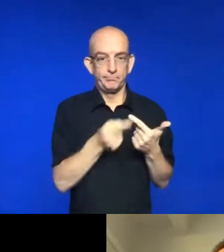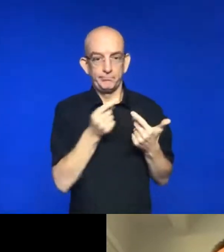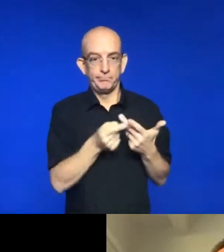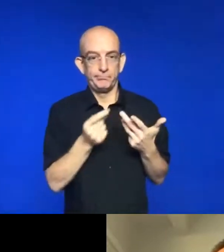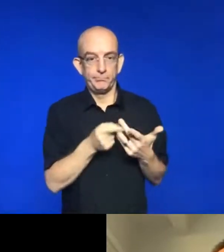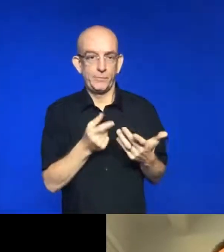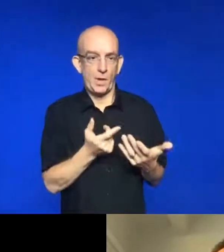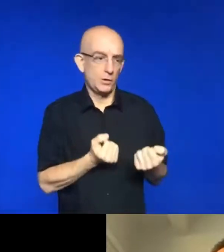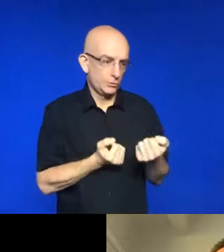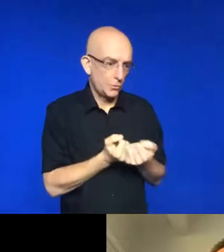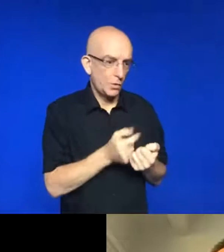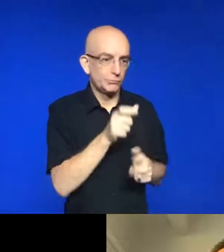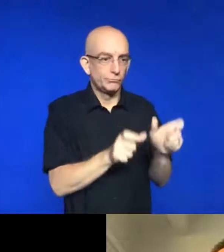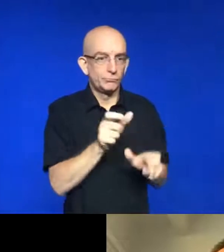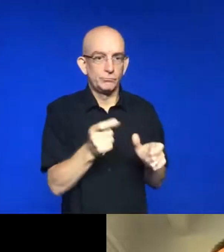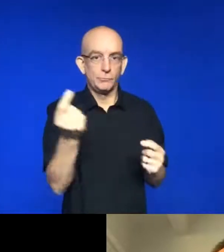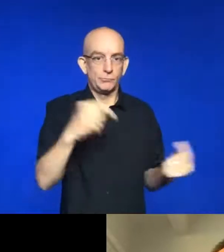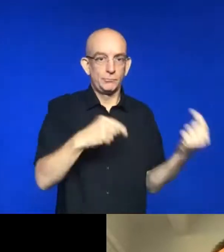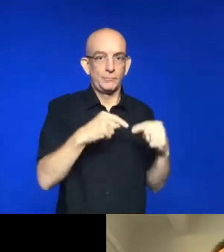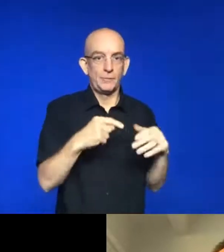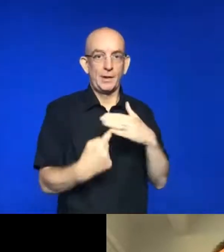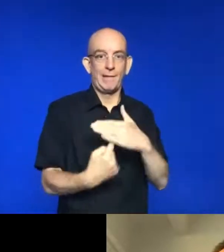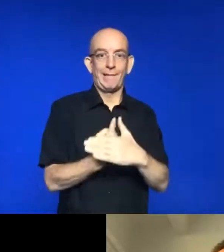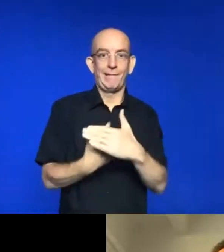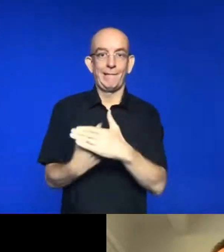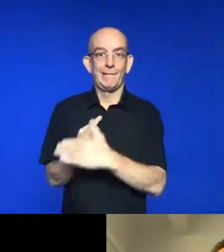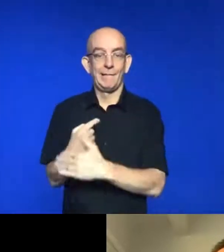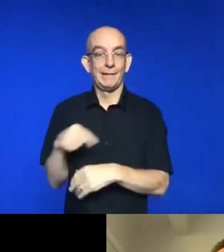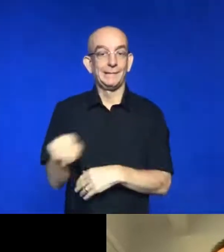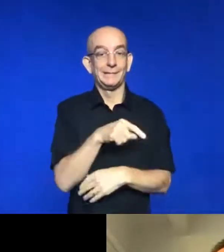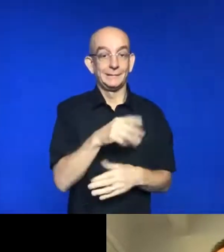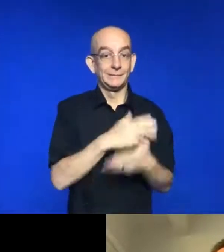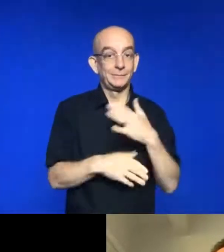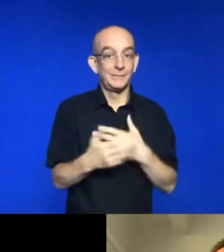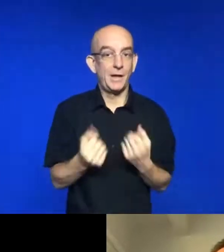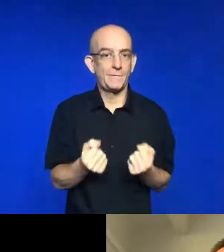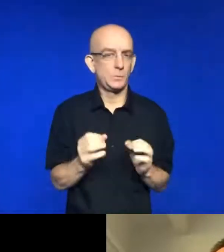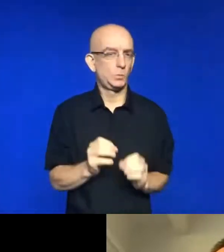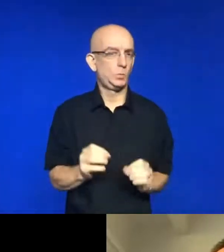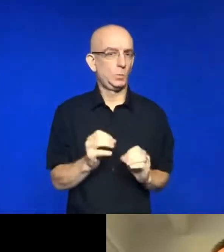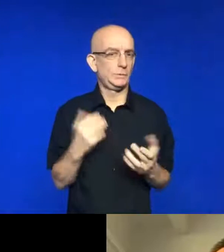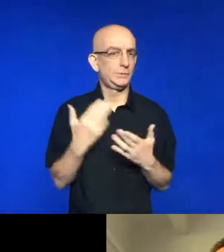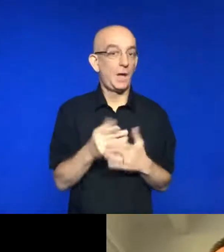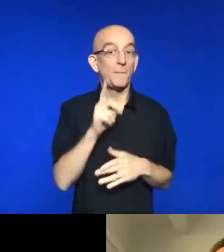the information has not come to us yet. I know that there are different